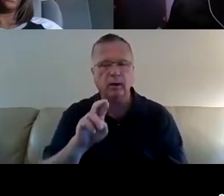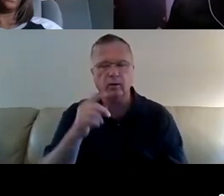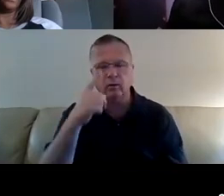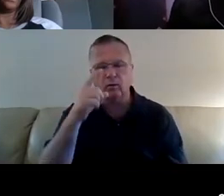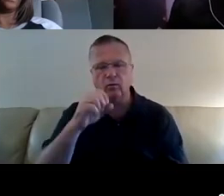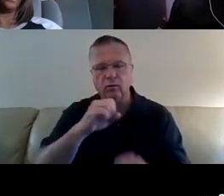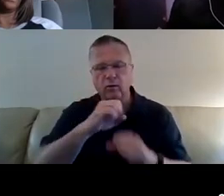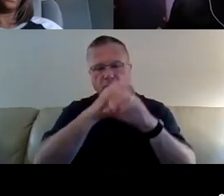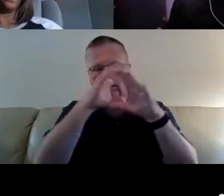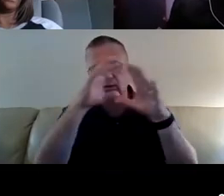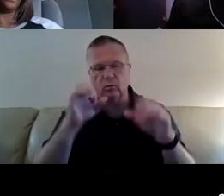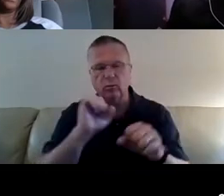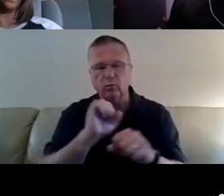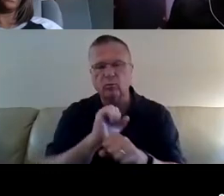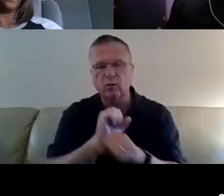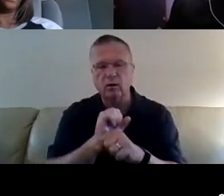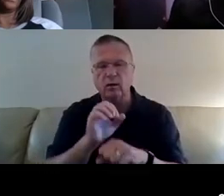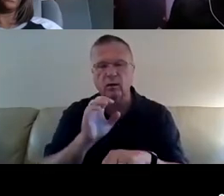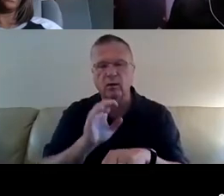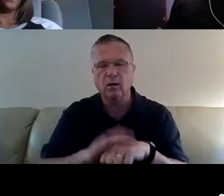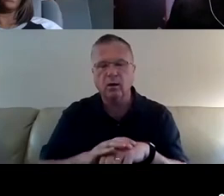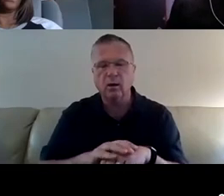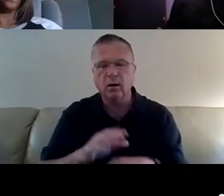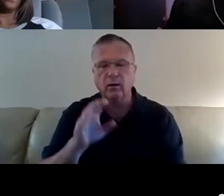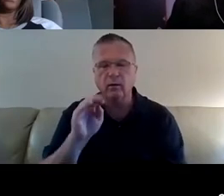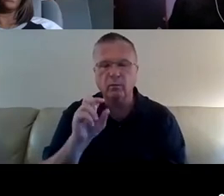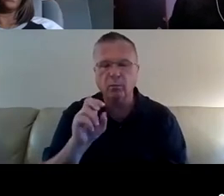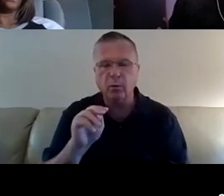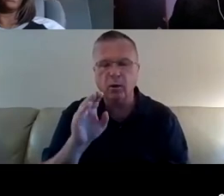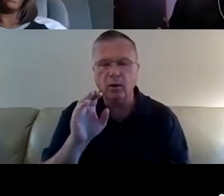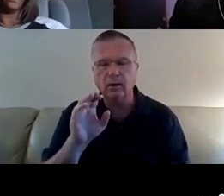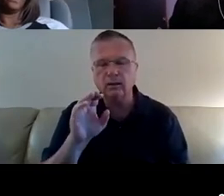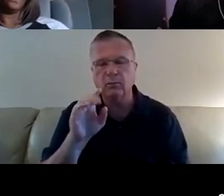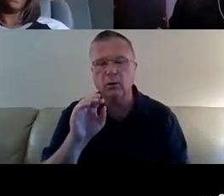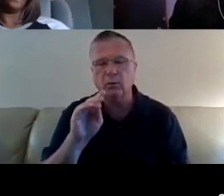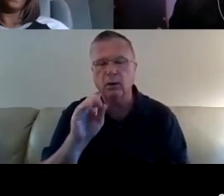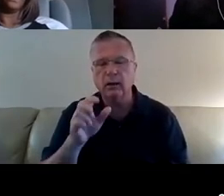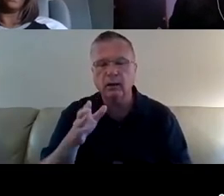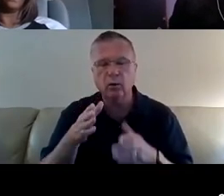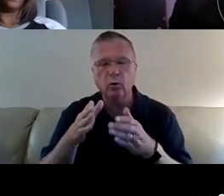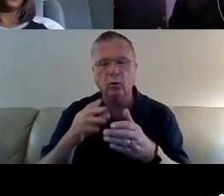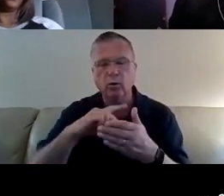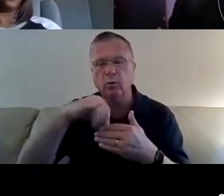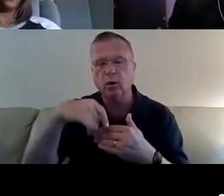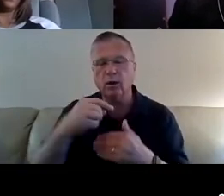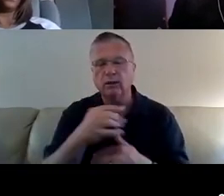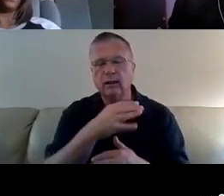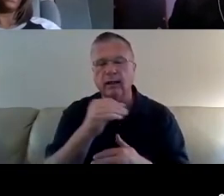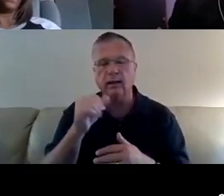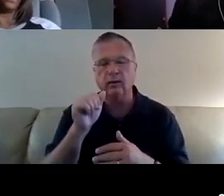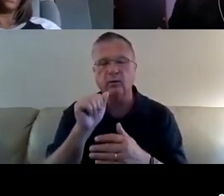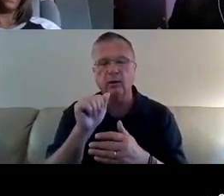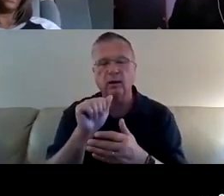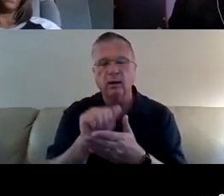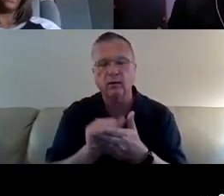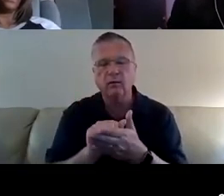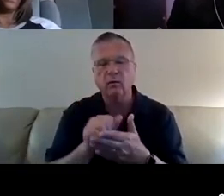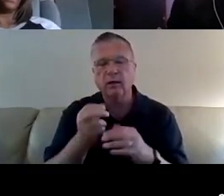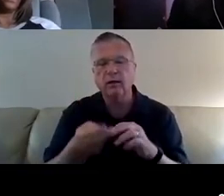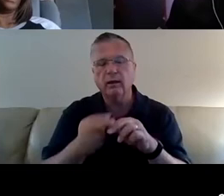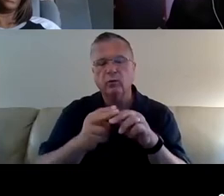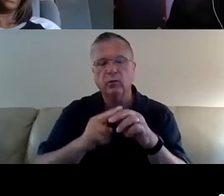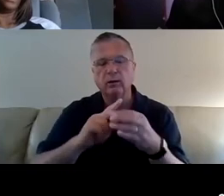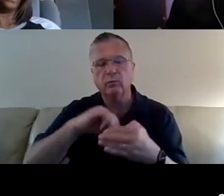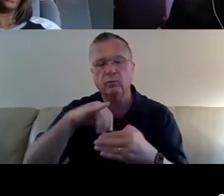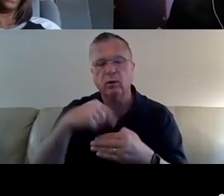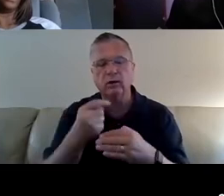the Mon-Oakland Mobility Corridor project and to account for the new increased project costs not to